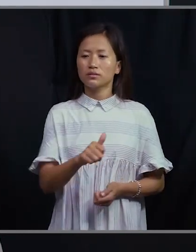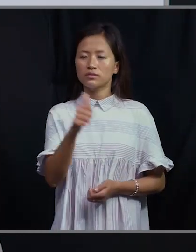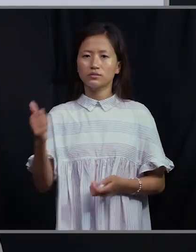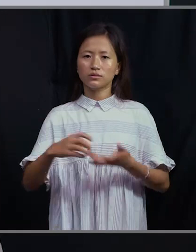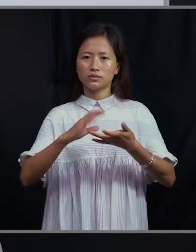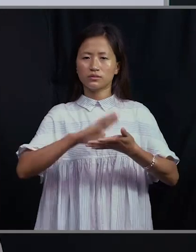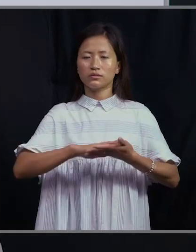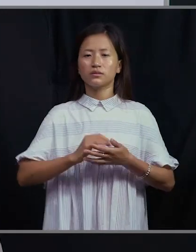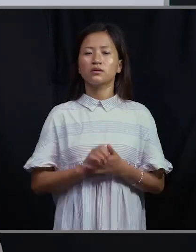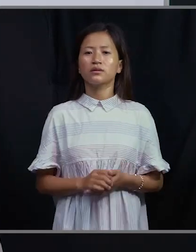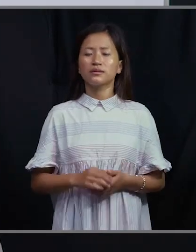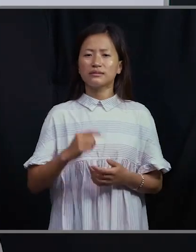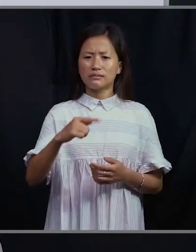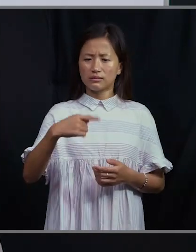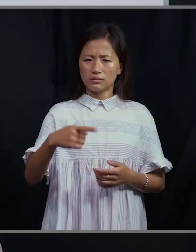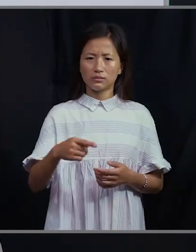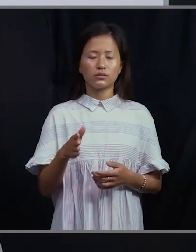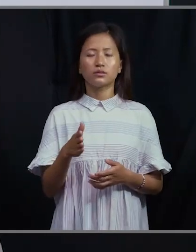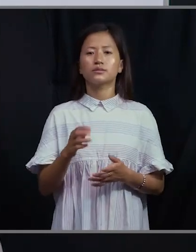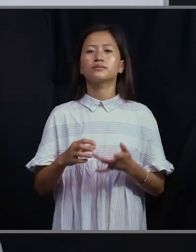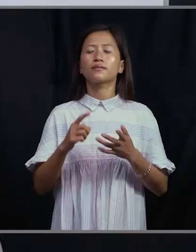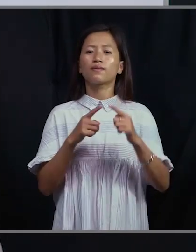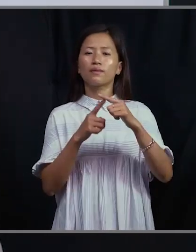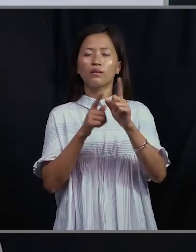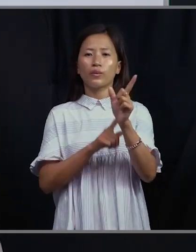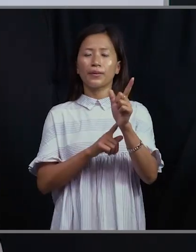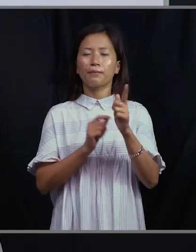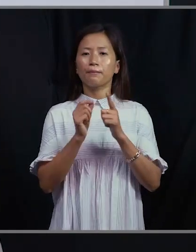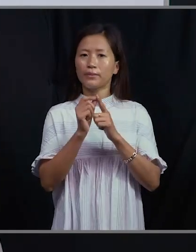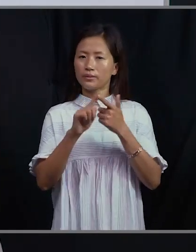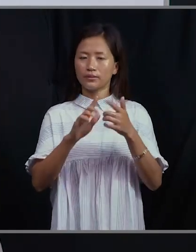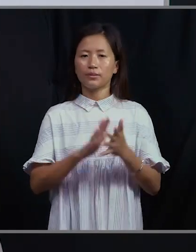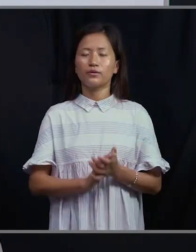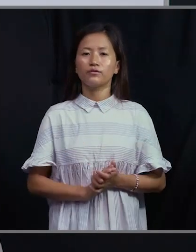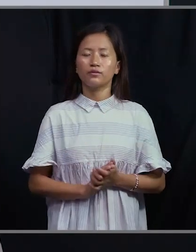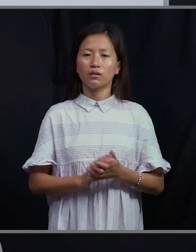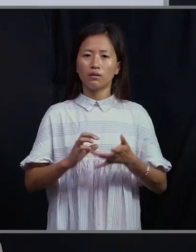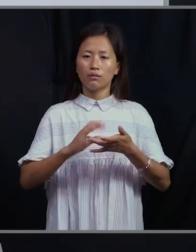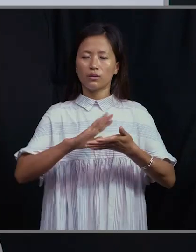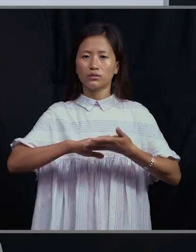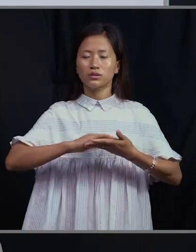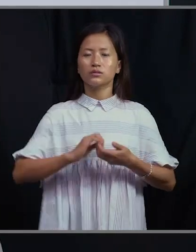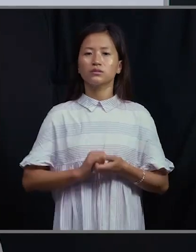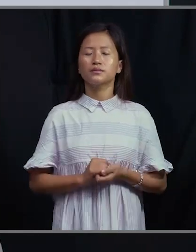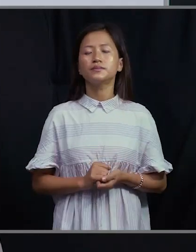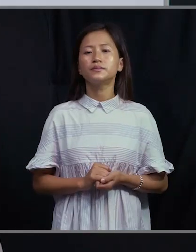is called as irregular or fasid type of marriage. In this type of marriage,